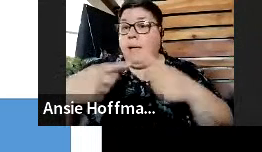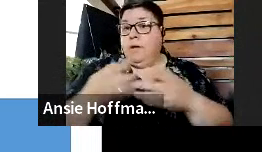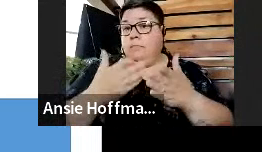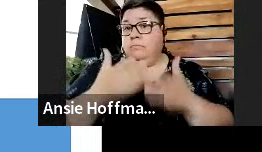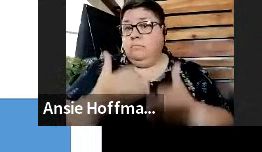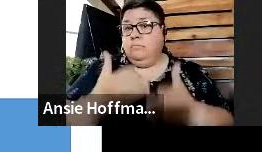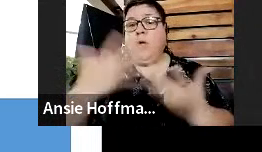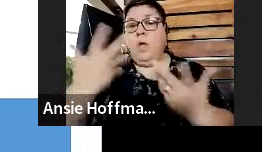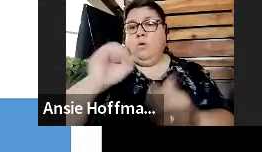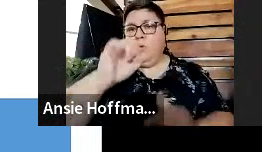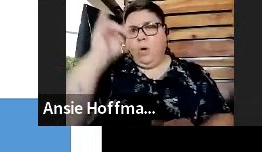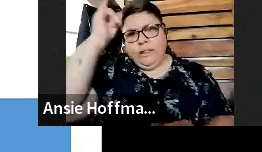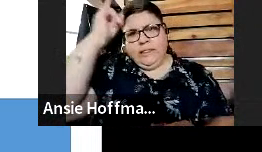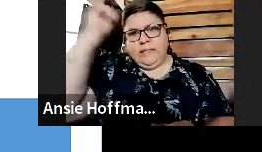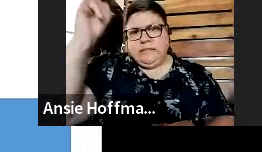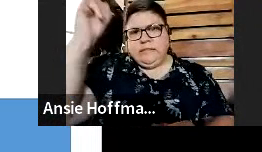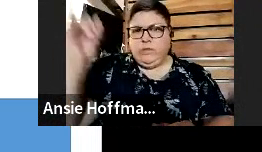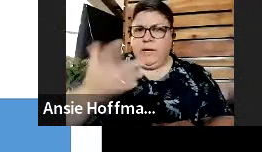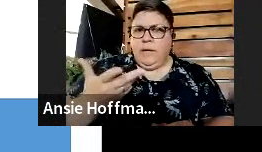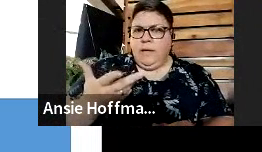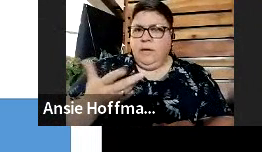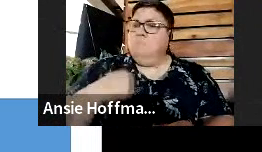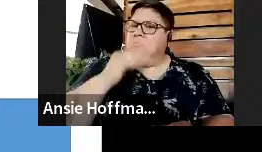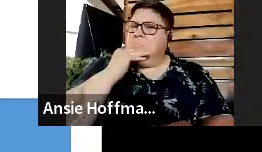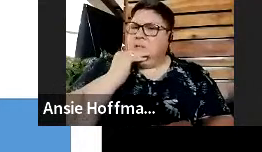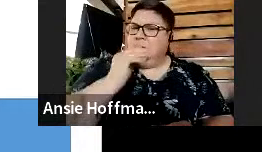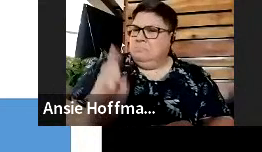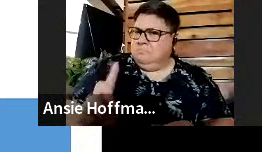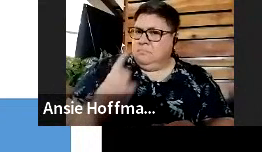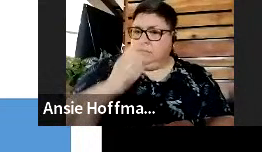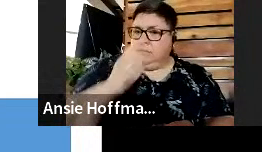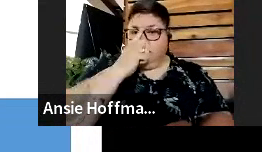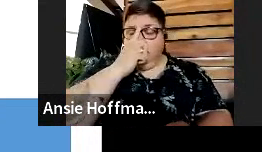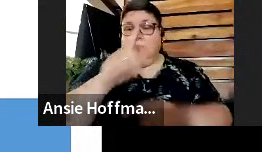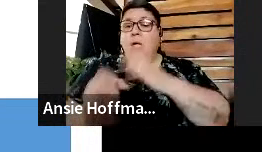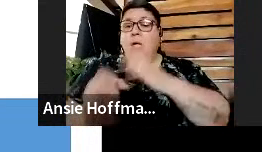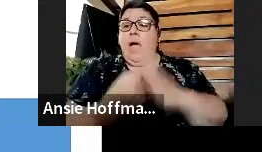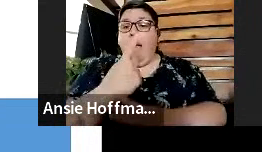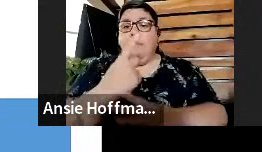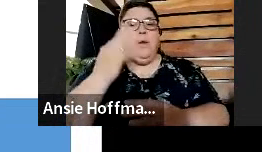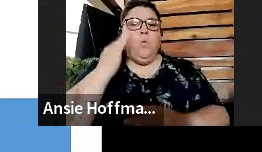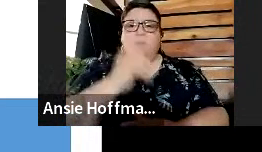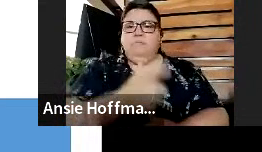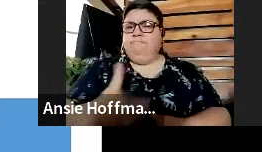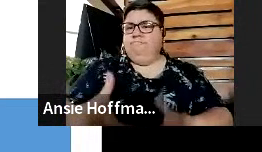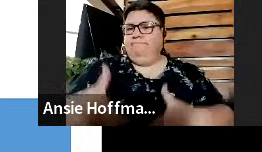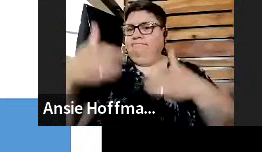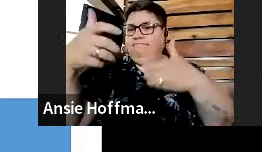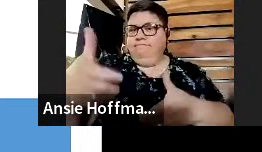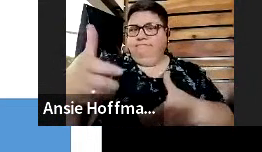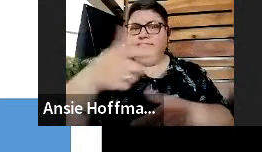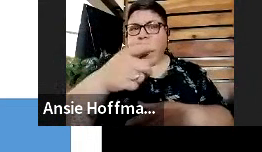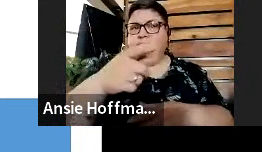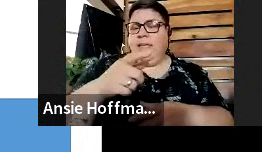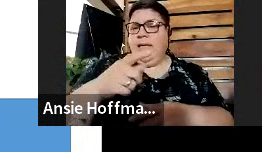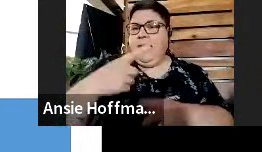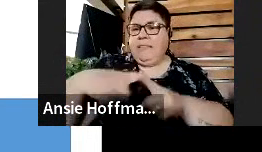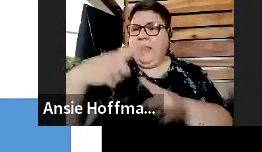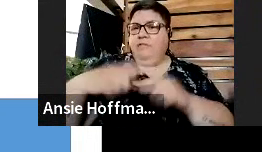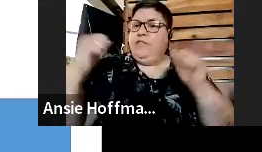decision. What do I mean by that? It can happen that after we issue with the tariff determination, you realize